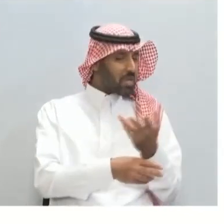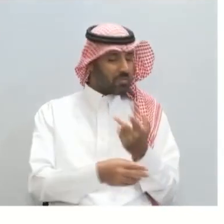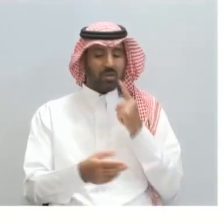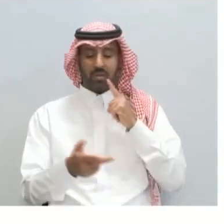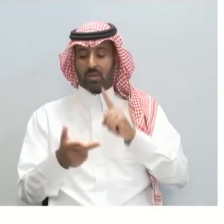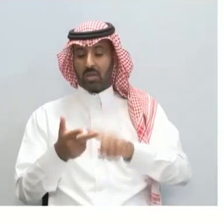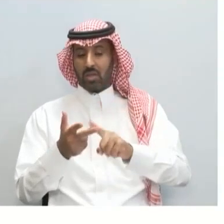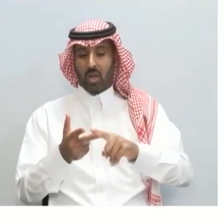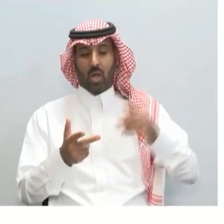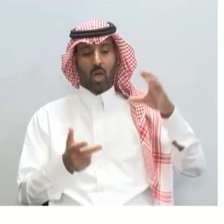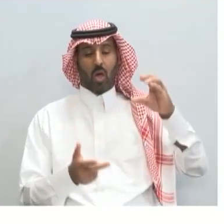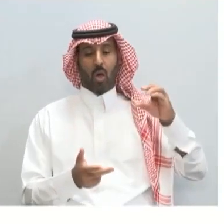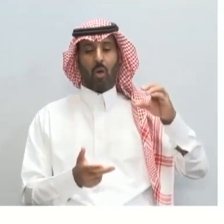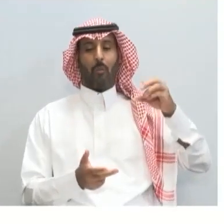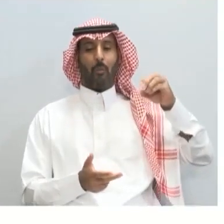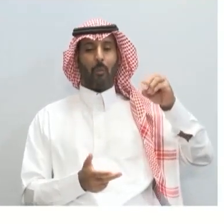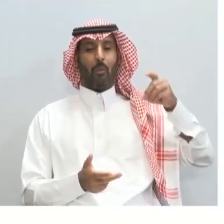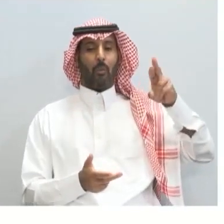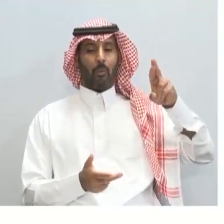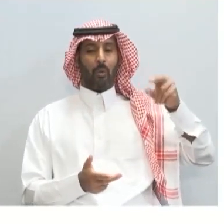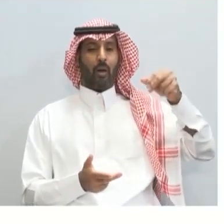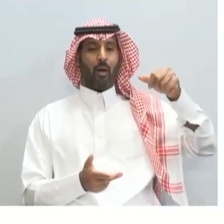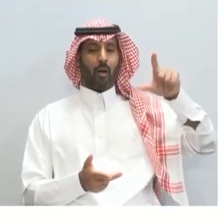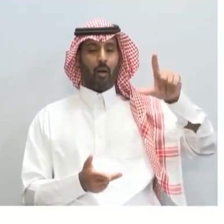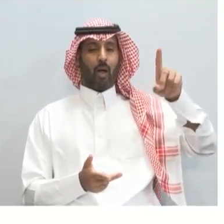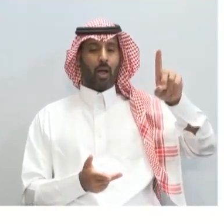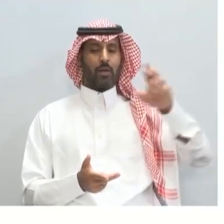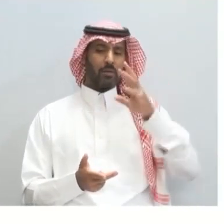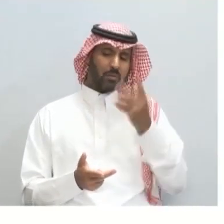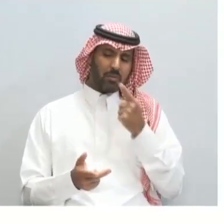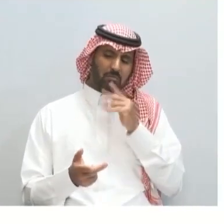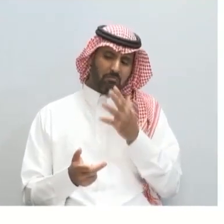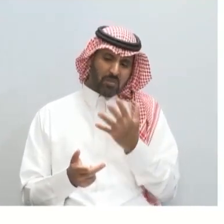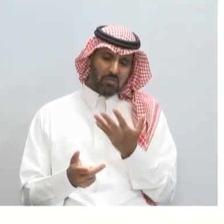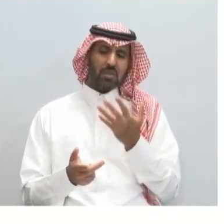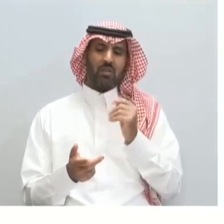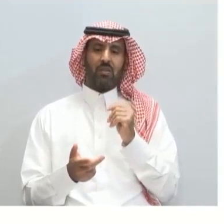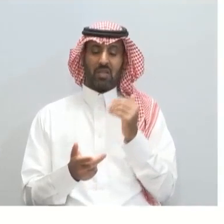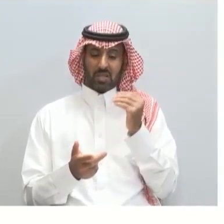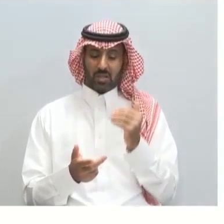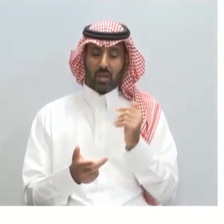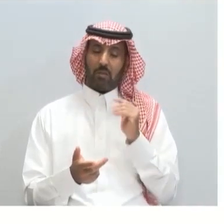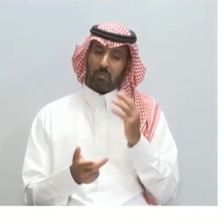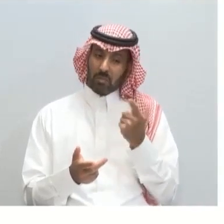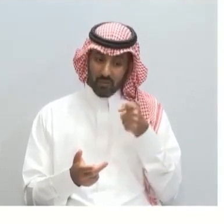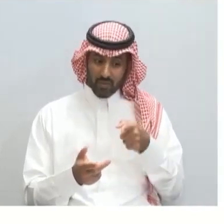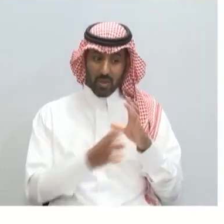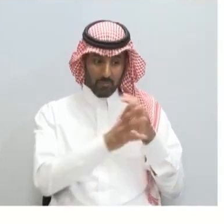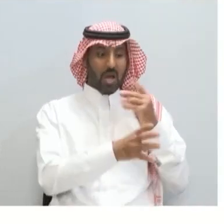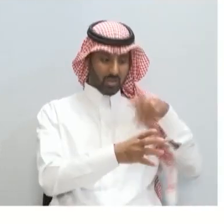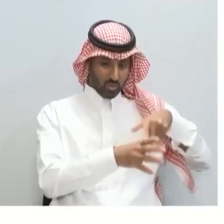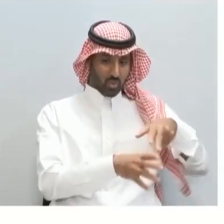could mean that it's possible so could indicate the possibility there is a bus that goes